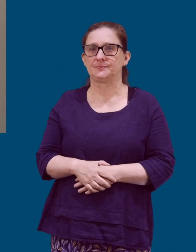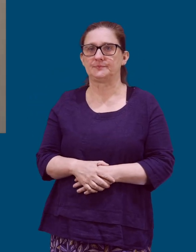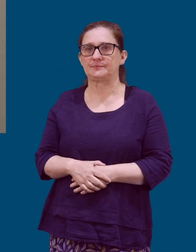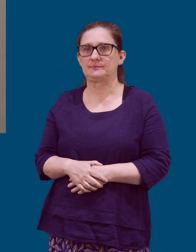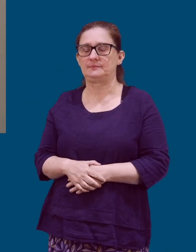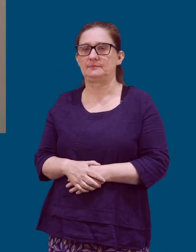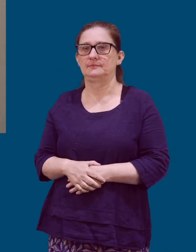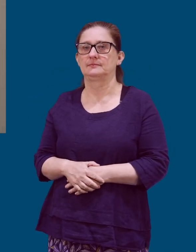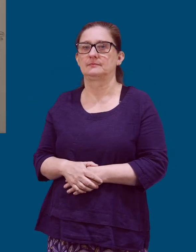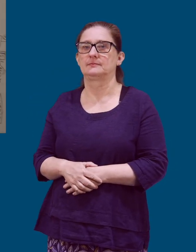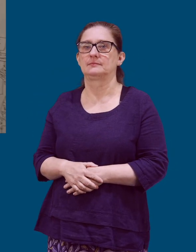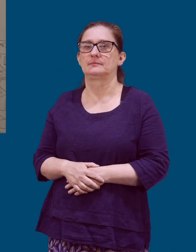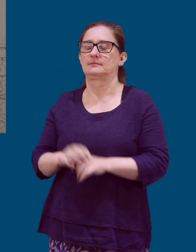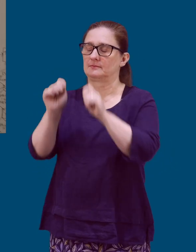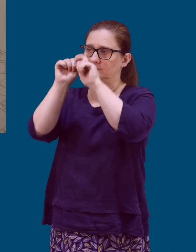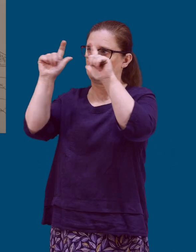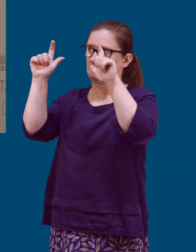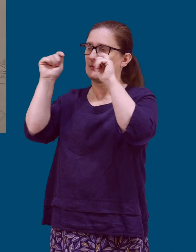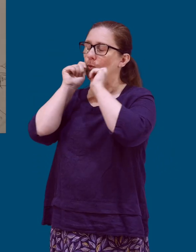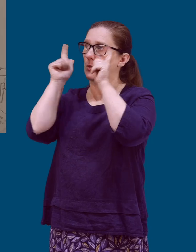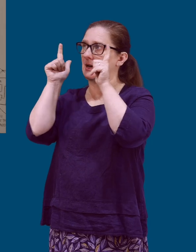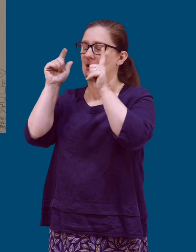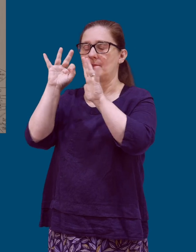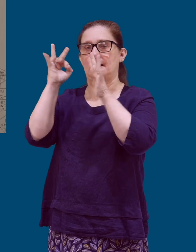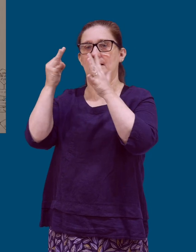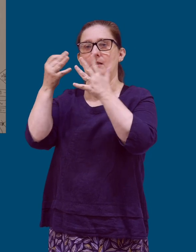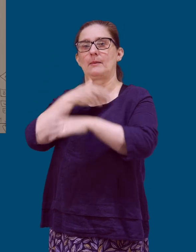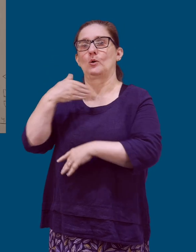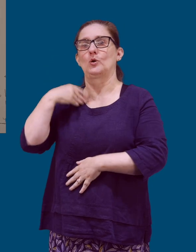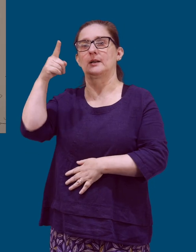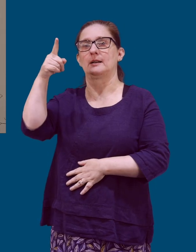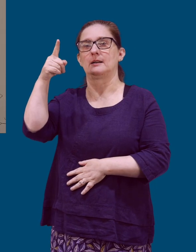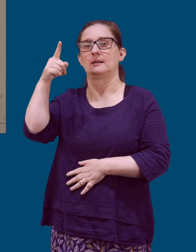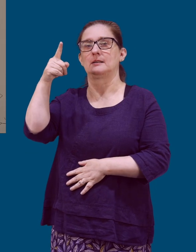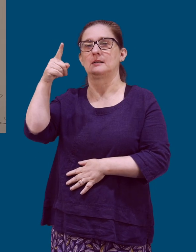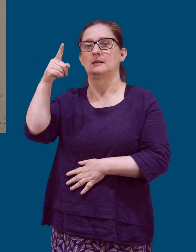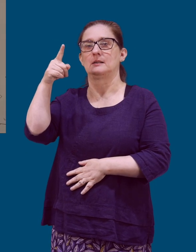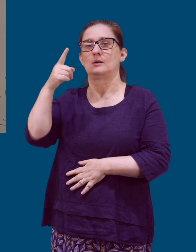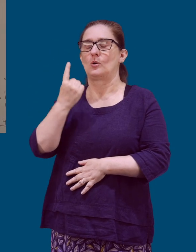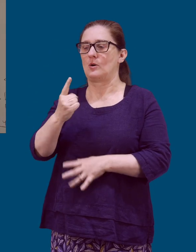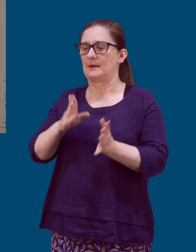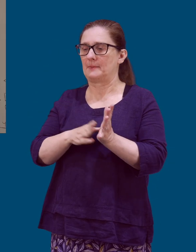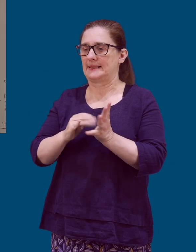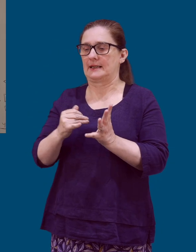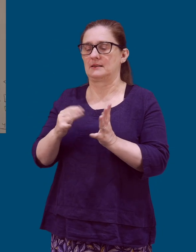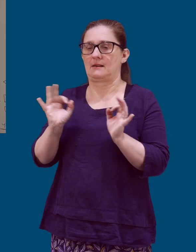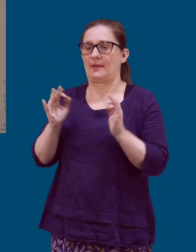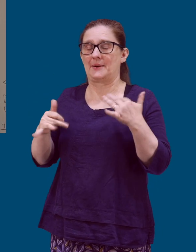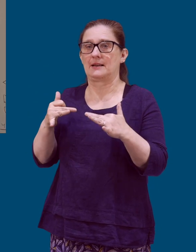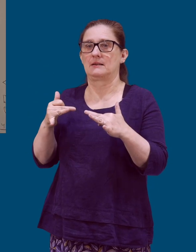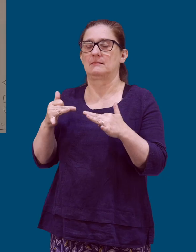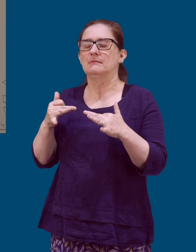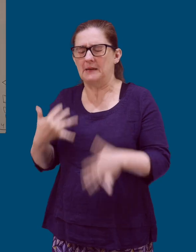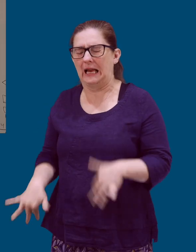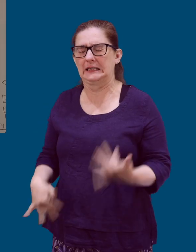follows. Wake up, 8 a.m. alarm. 1 millisecond without pain.